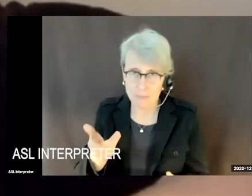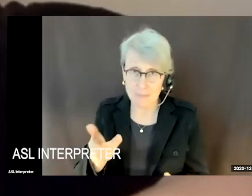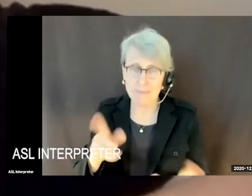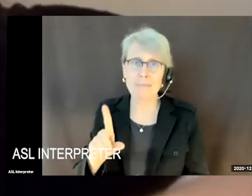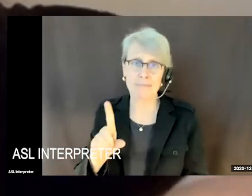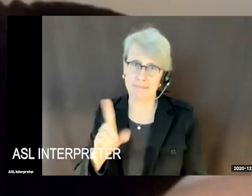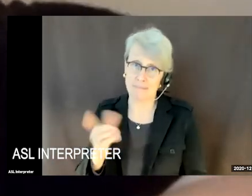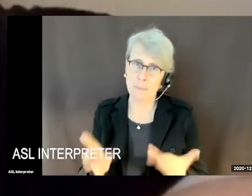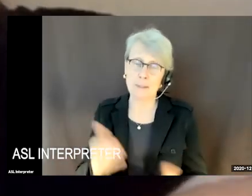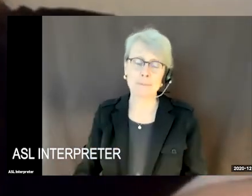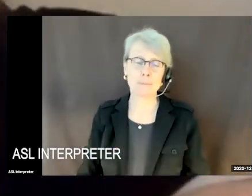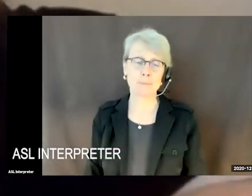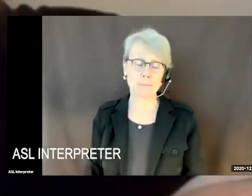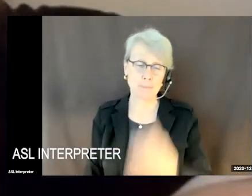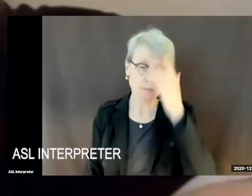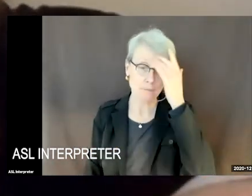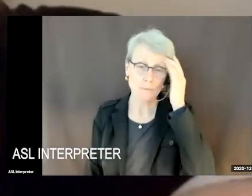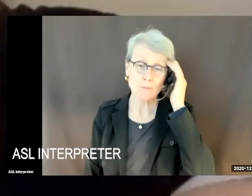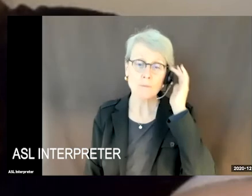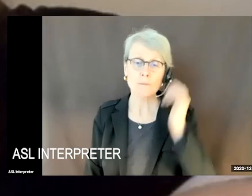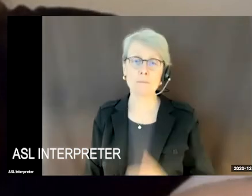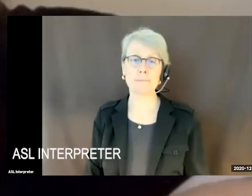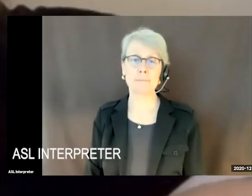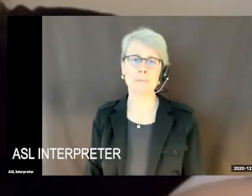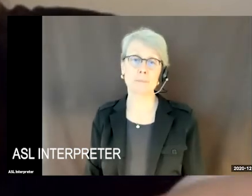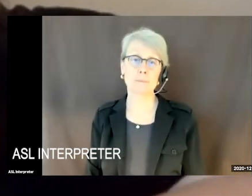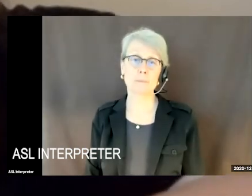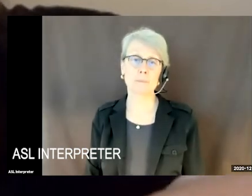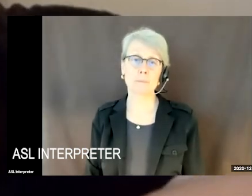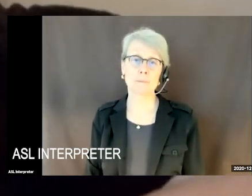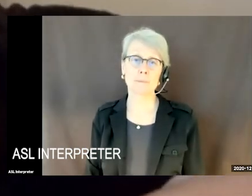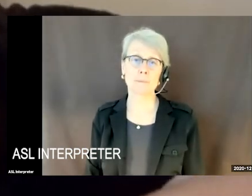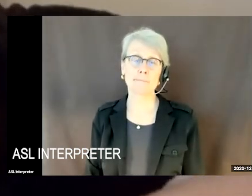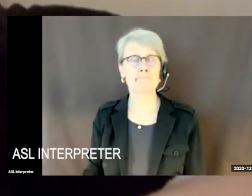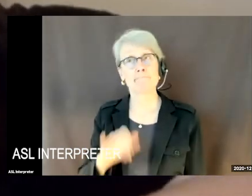be the disabled community. And,